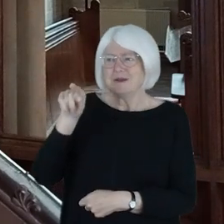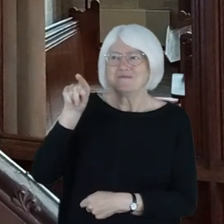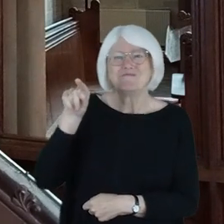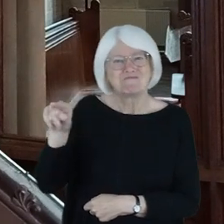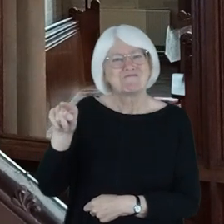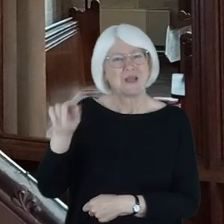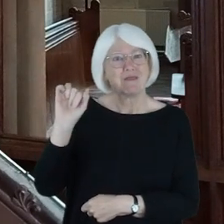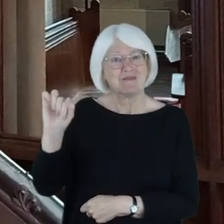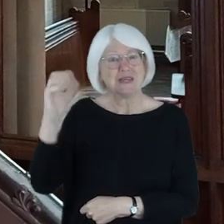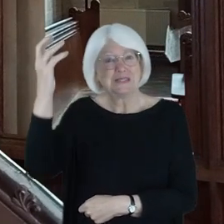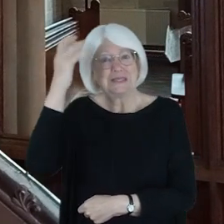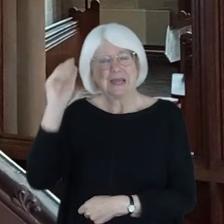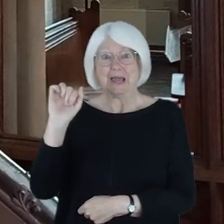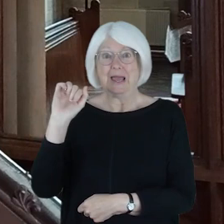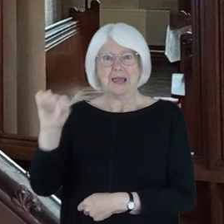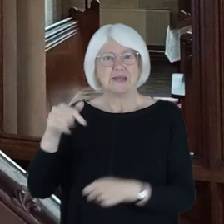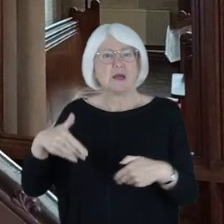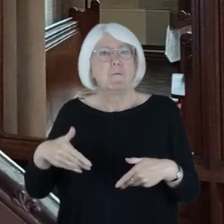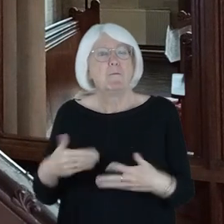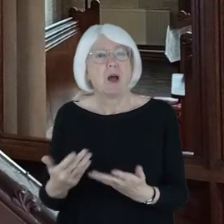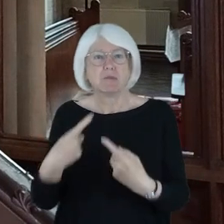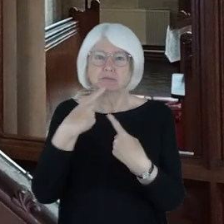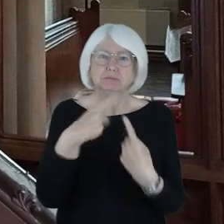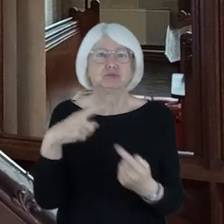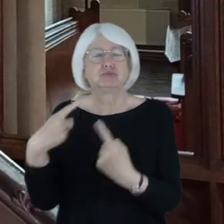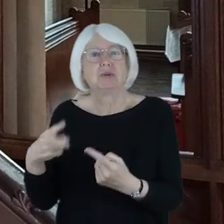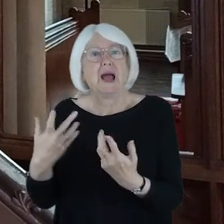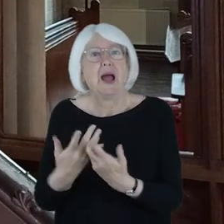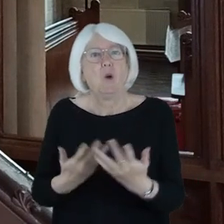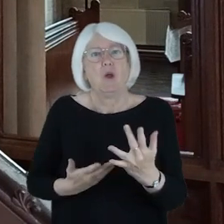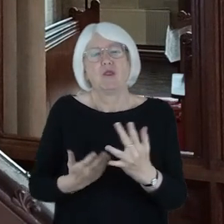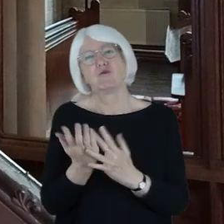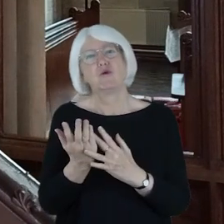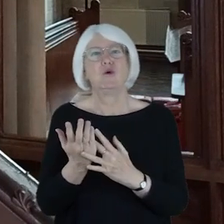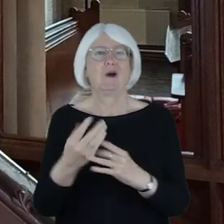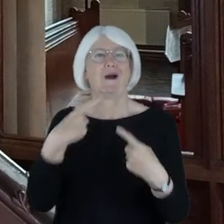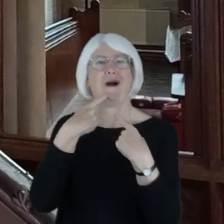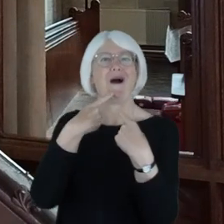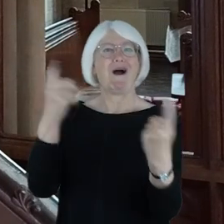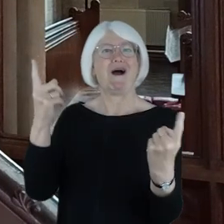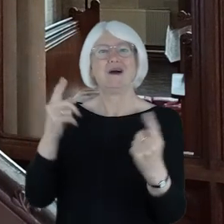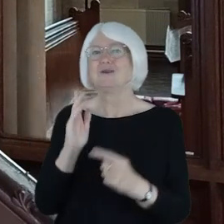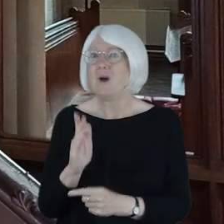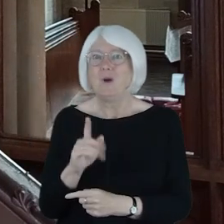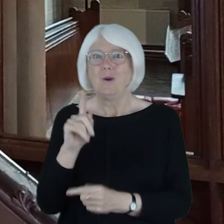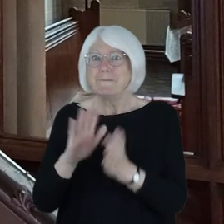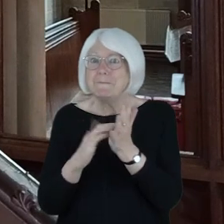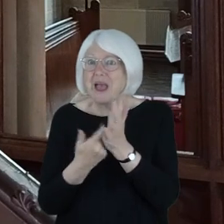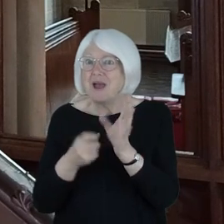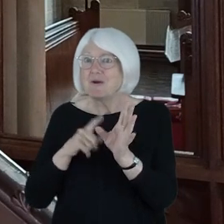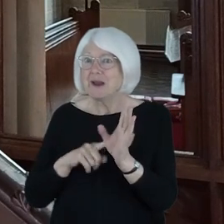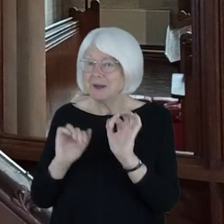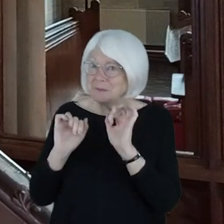heralded not by tabloid announcements, but by those revolutionary words of his mother, Mary. Words missing